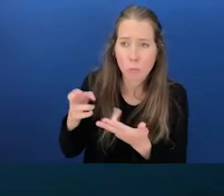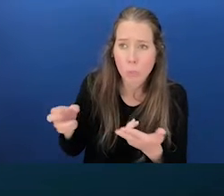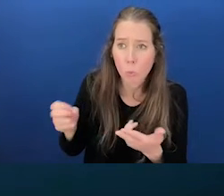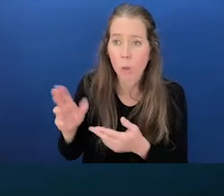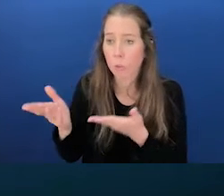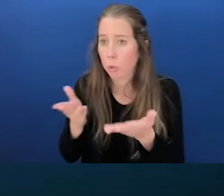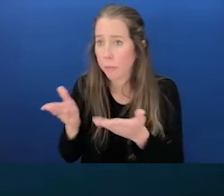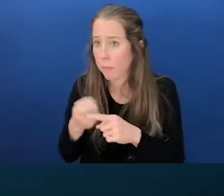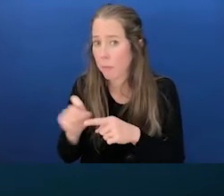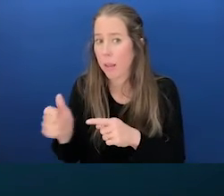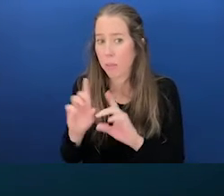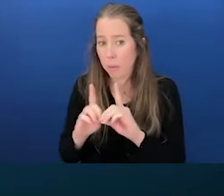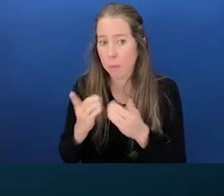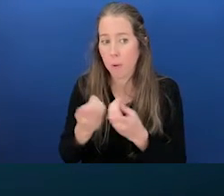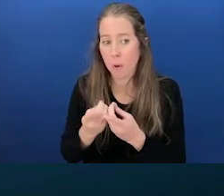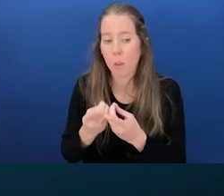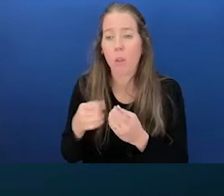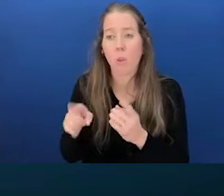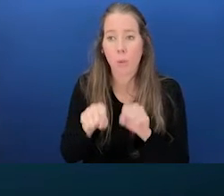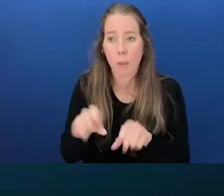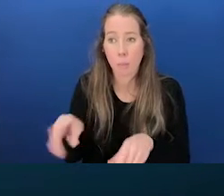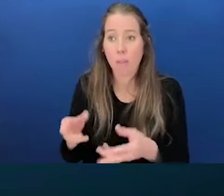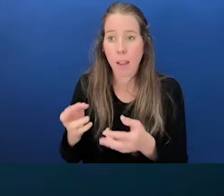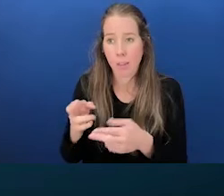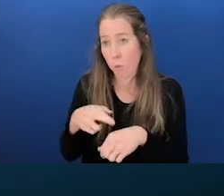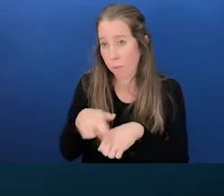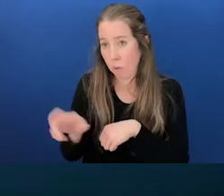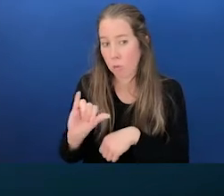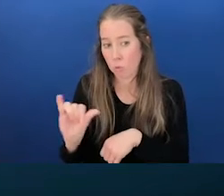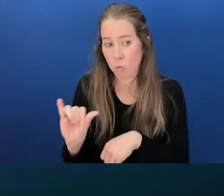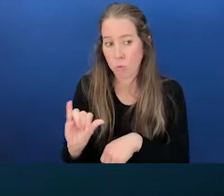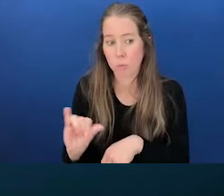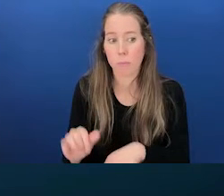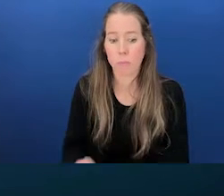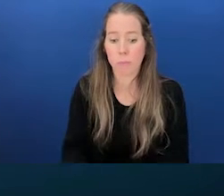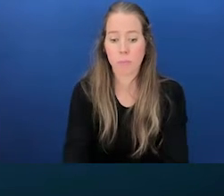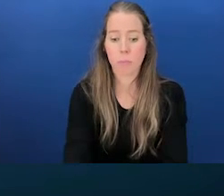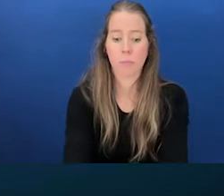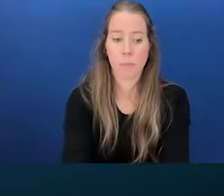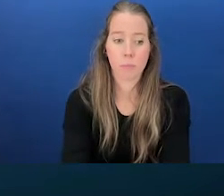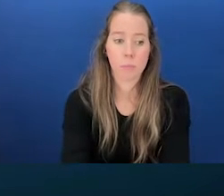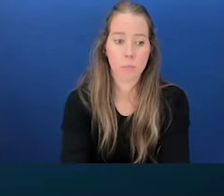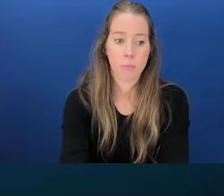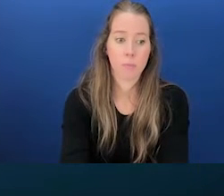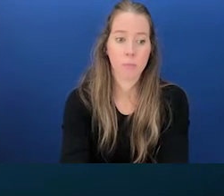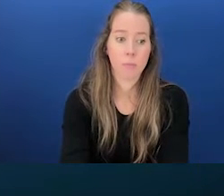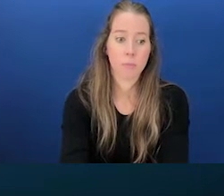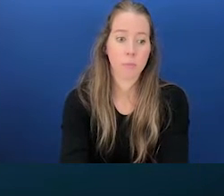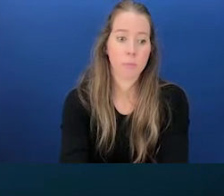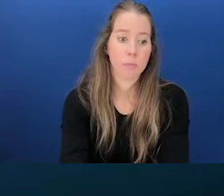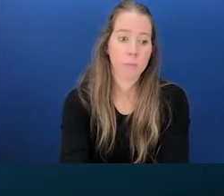from another department, then you can provide those referrals as well. And those